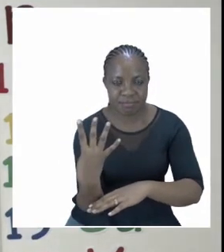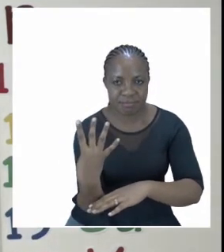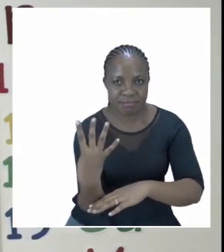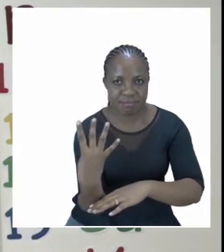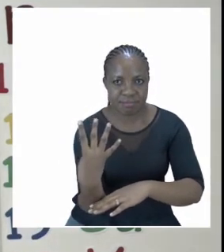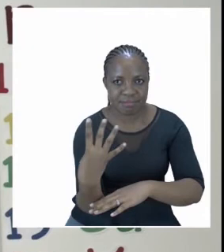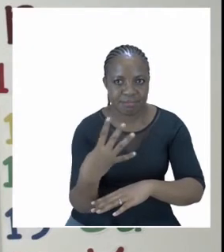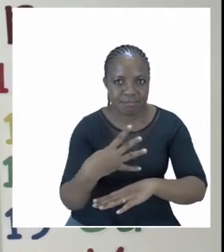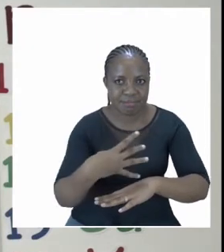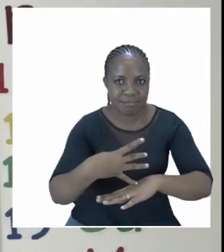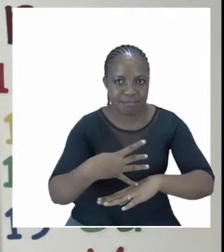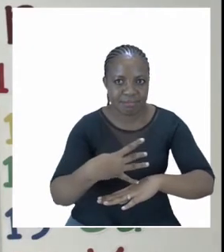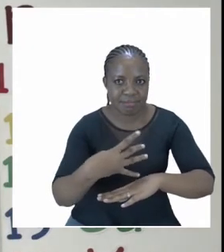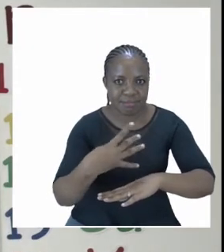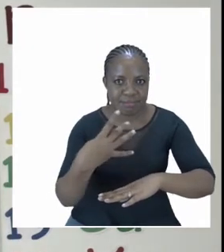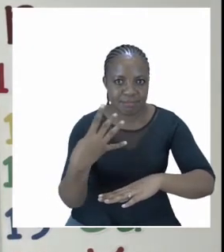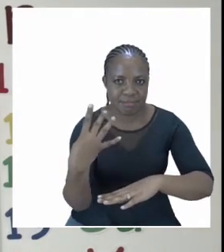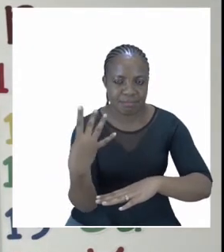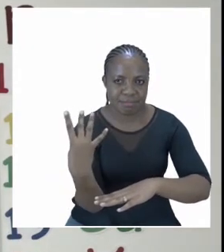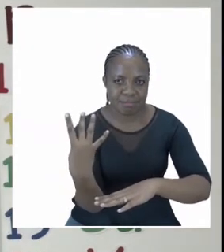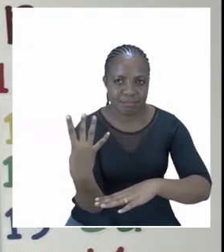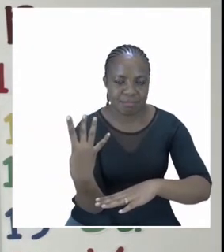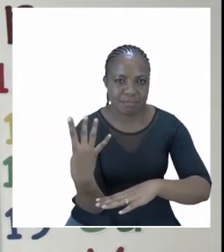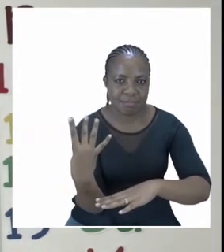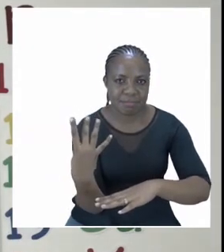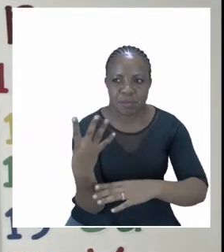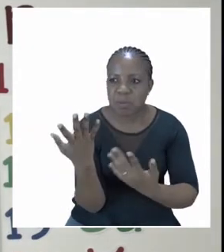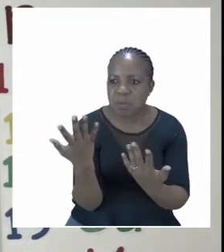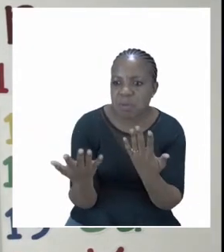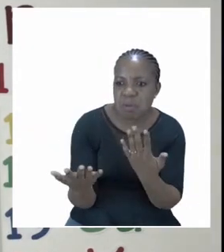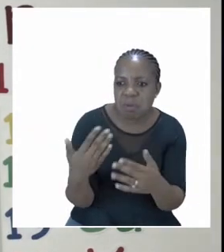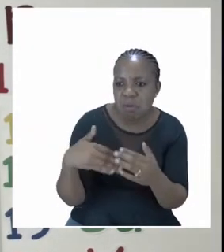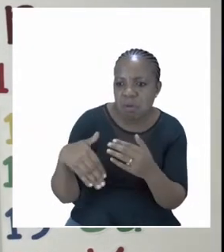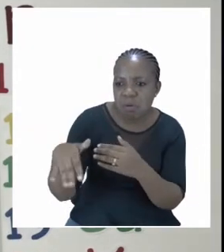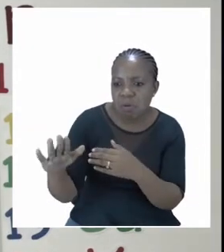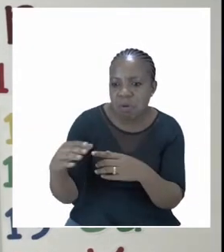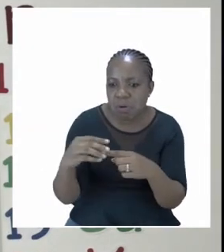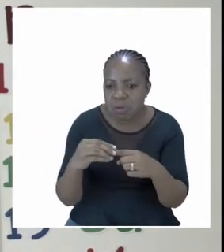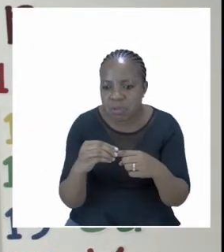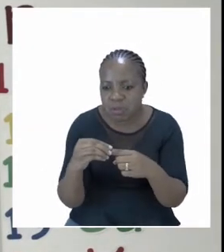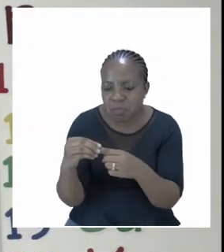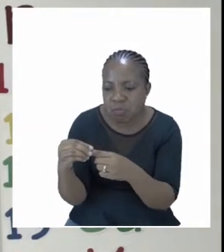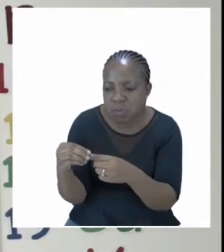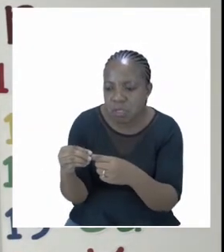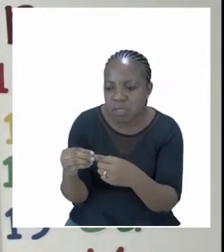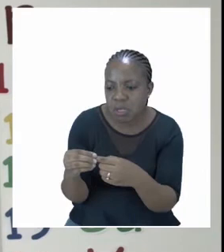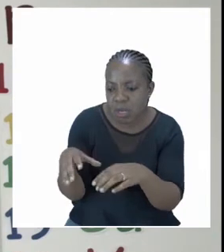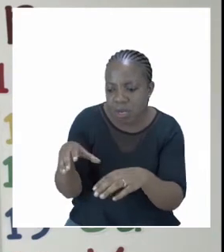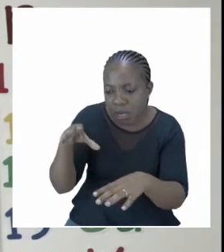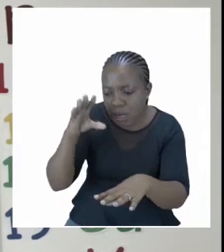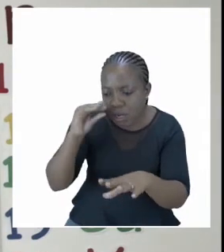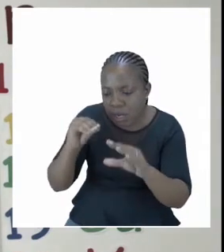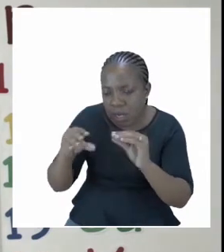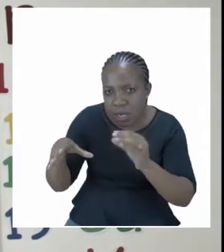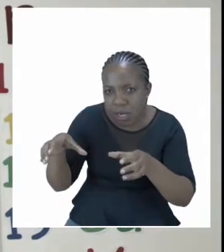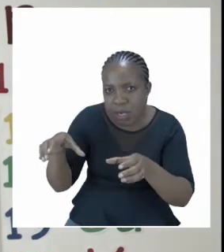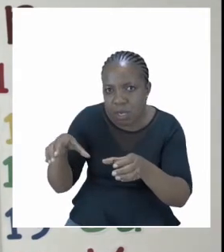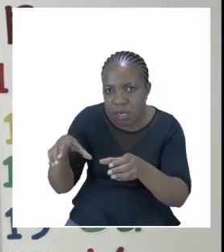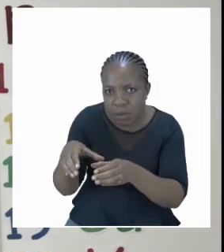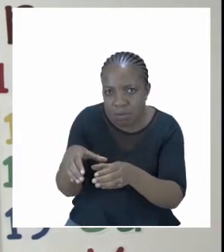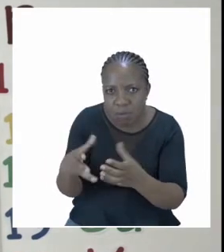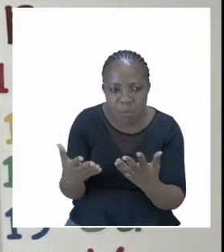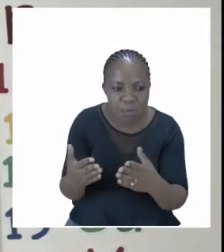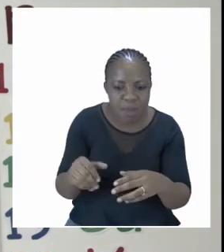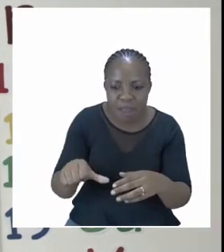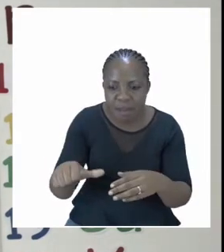special clubs that you go to. Now, these are other activities like reading book club, or you